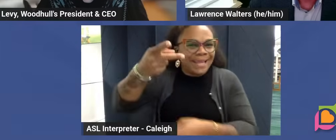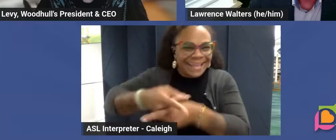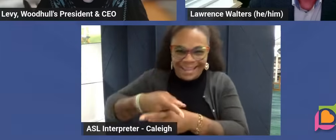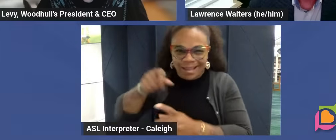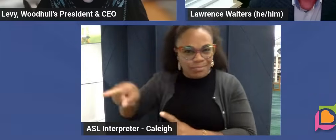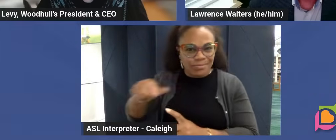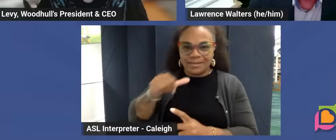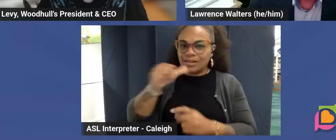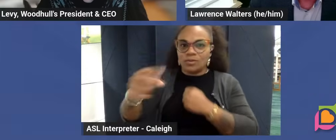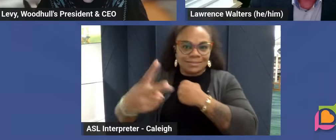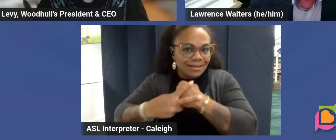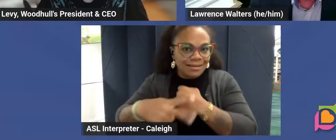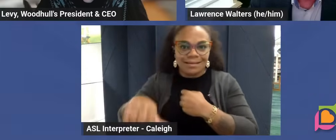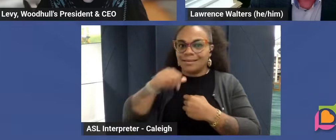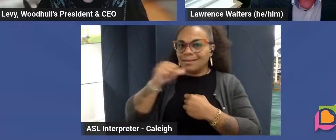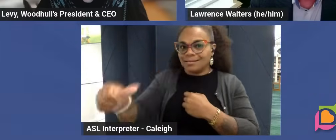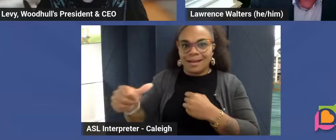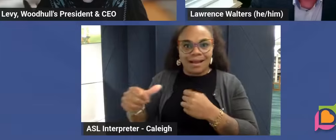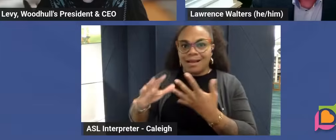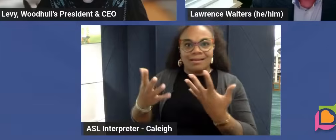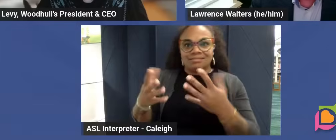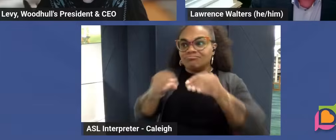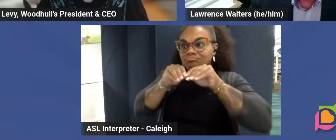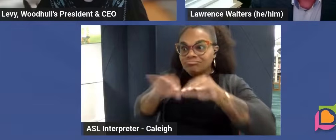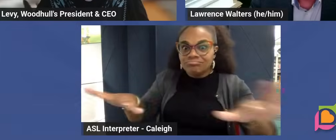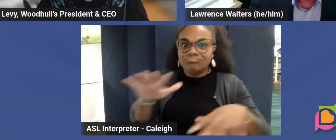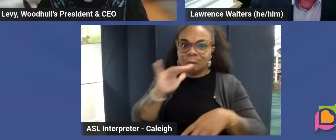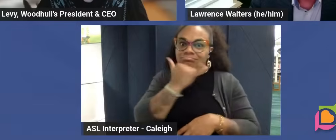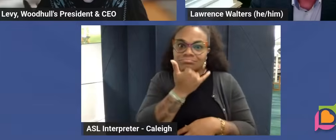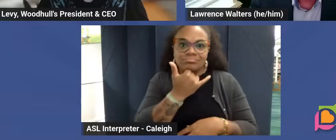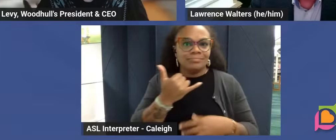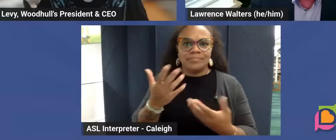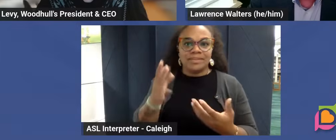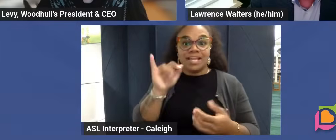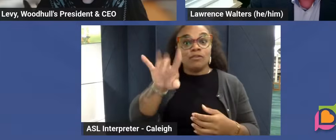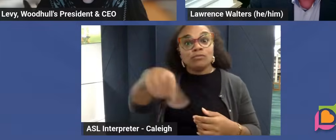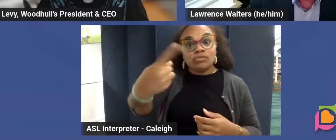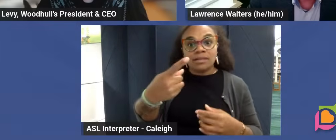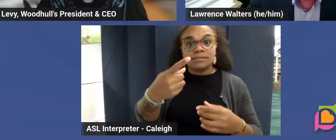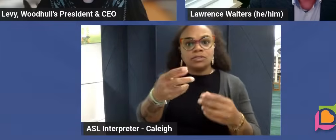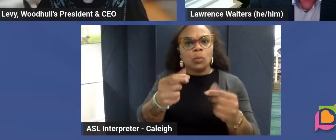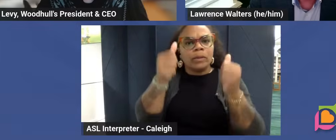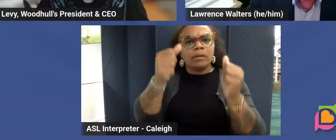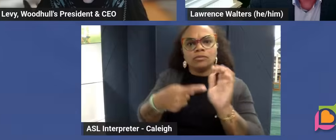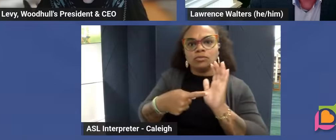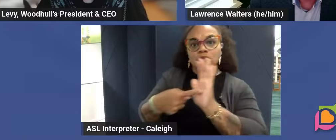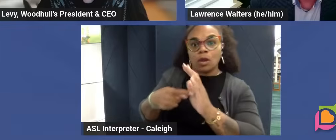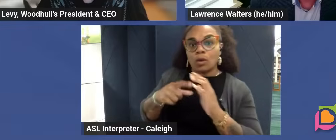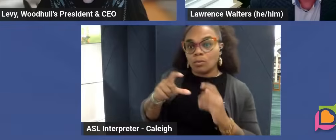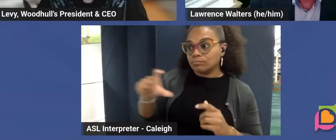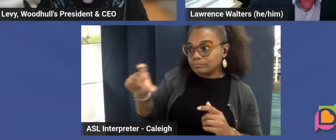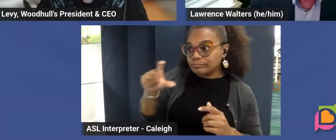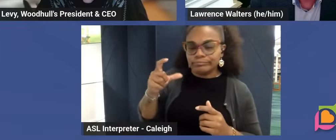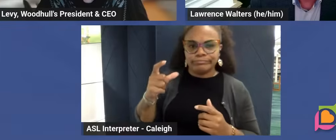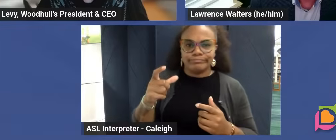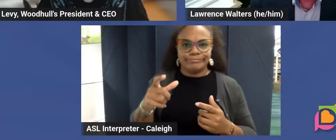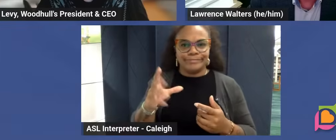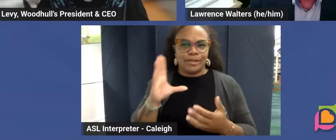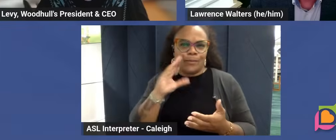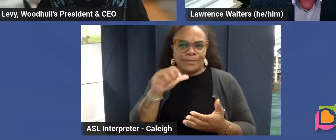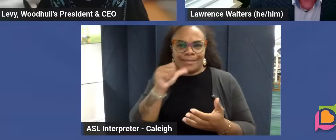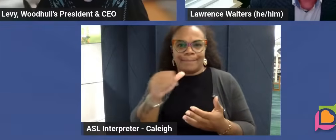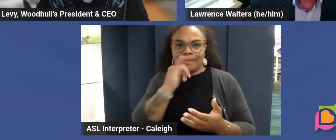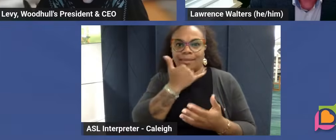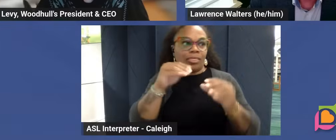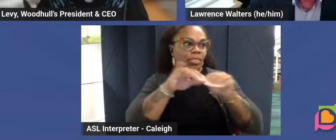maintained anywhere. There's no way it's going to get leaked in the process of showing it to the clerk. A much different situation. We were talking